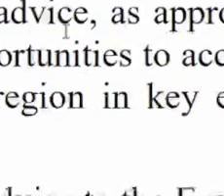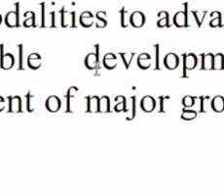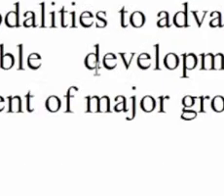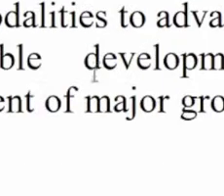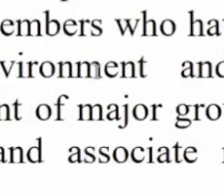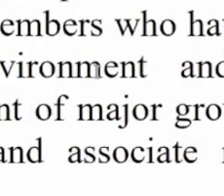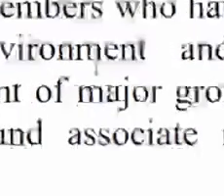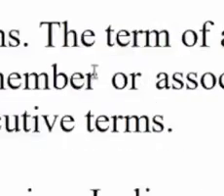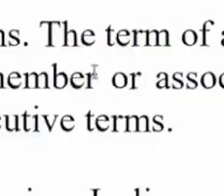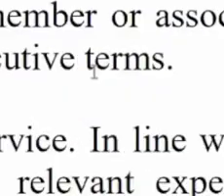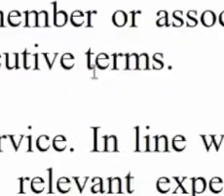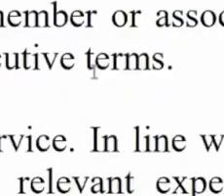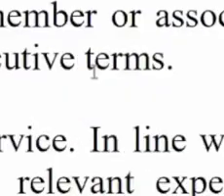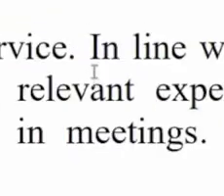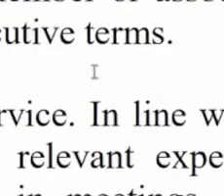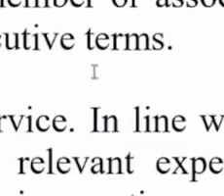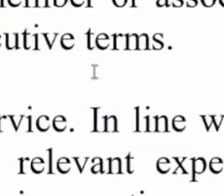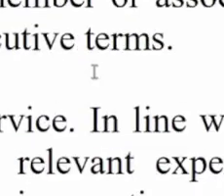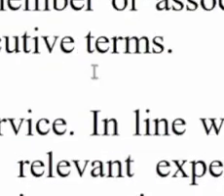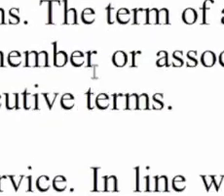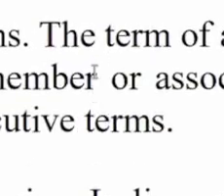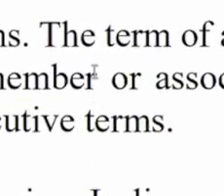in section two